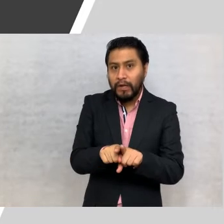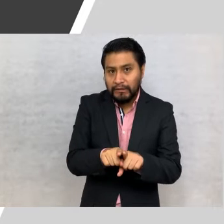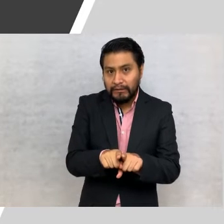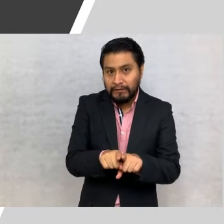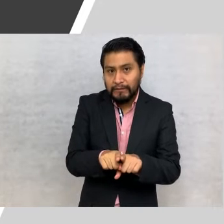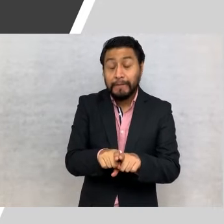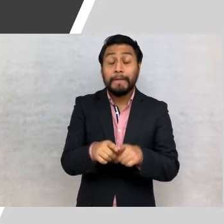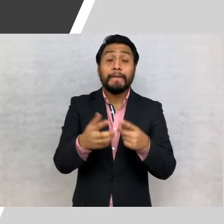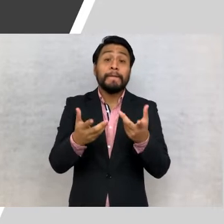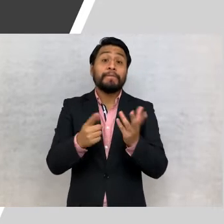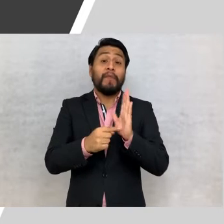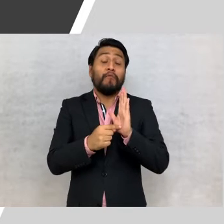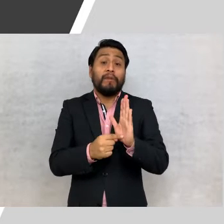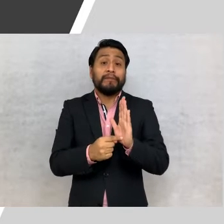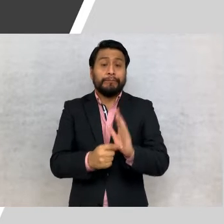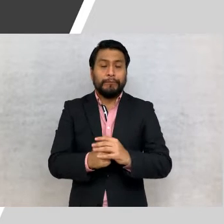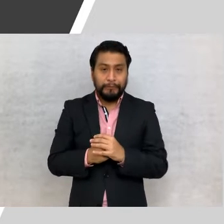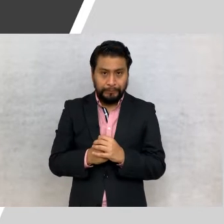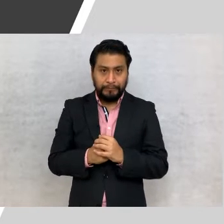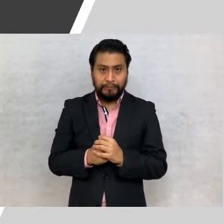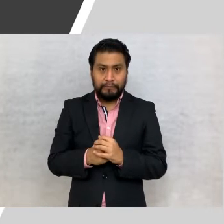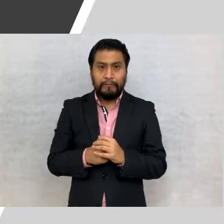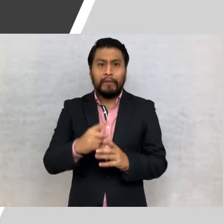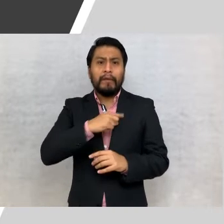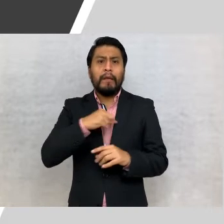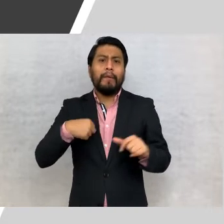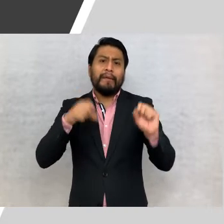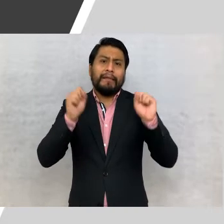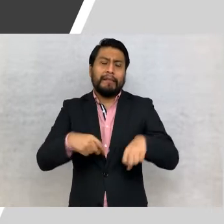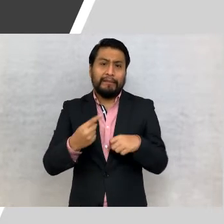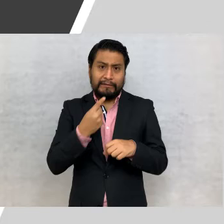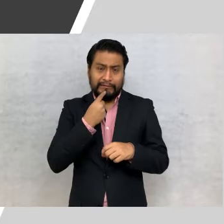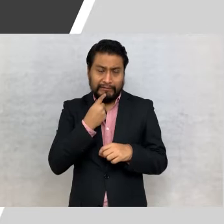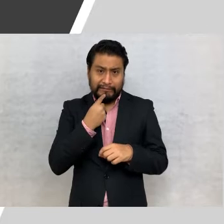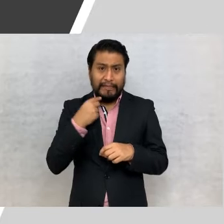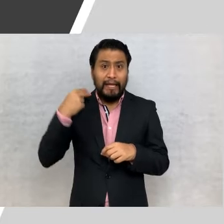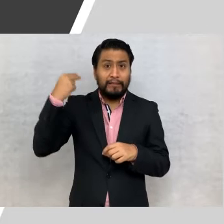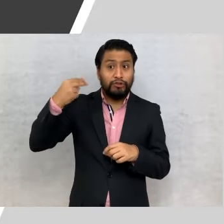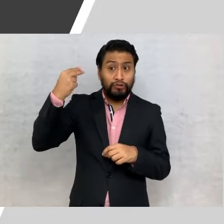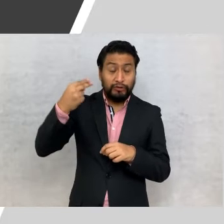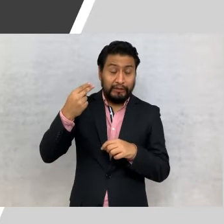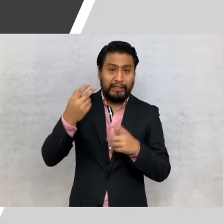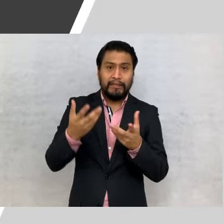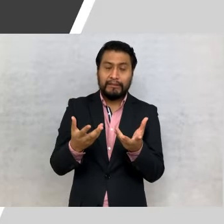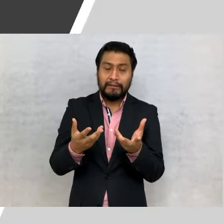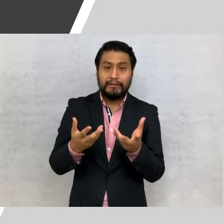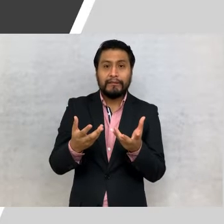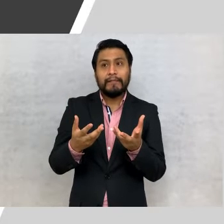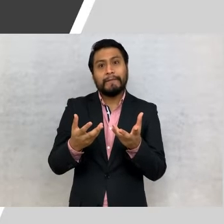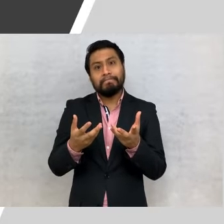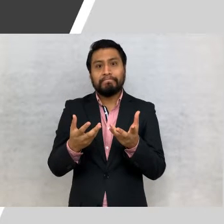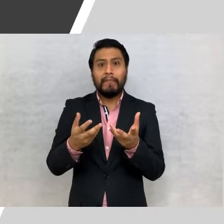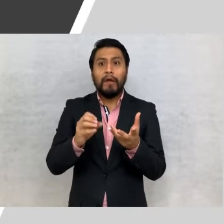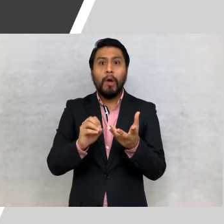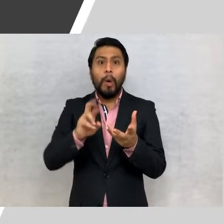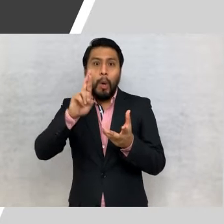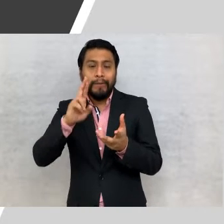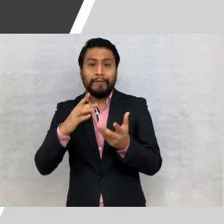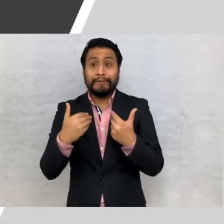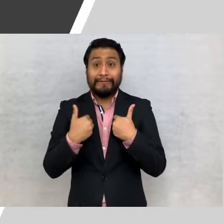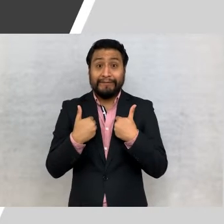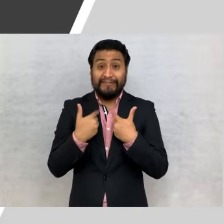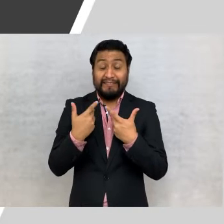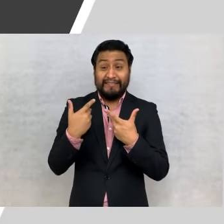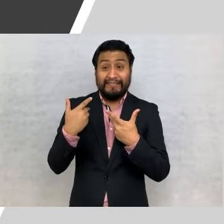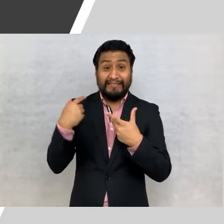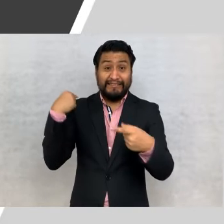And on this, for example, we can mention that sterilization, or at least the proposals for